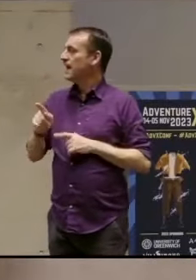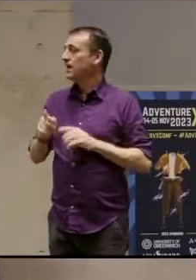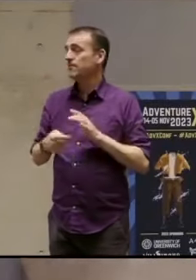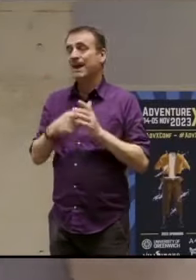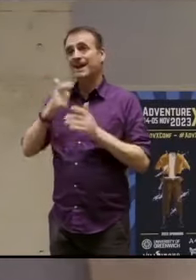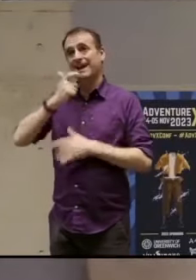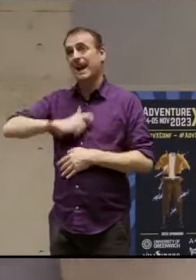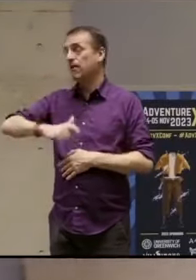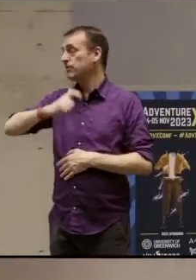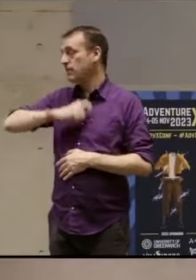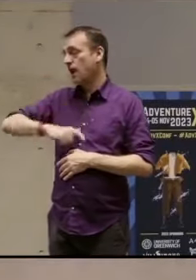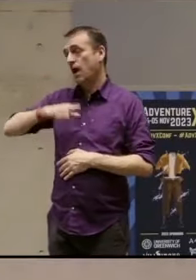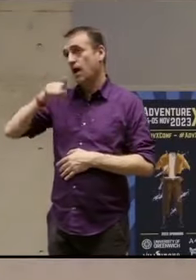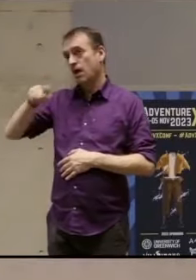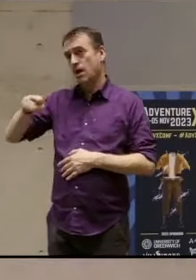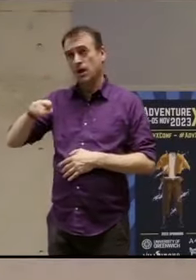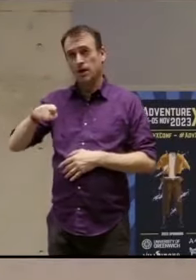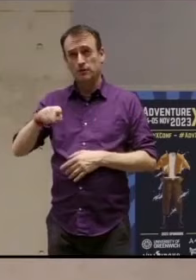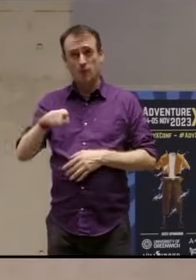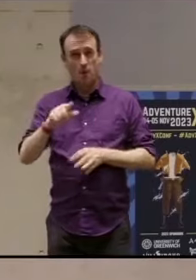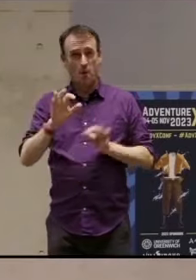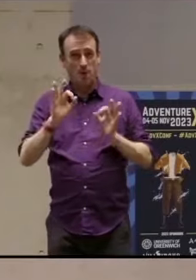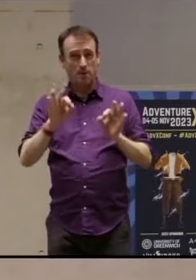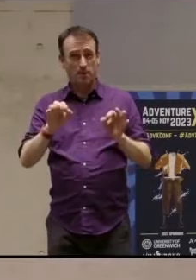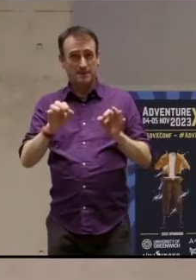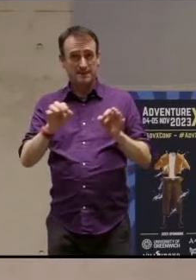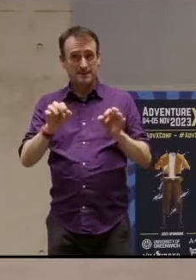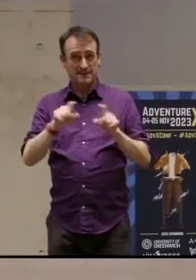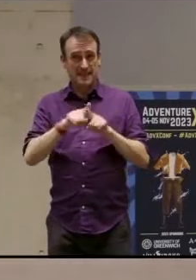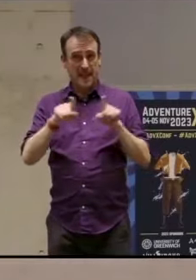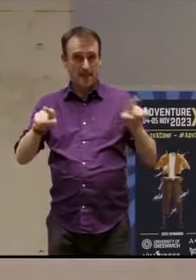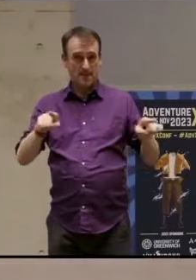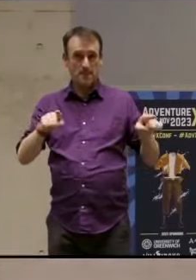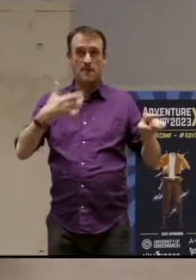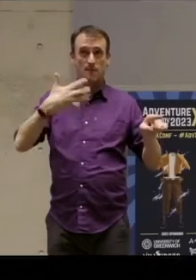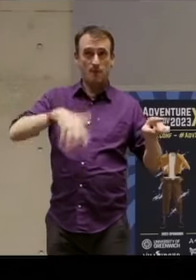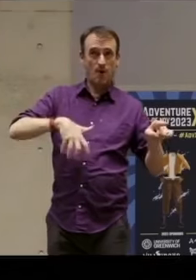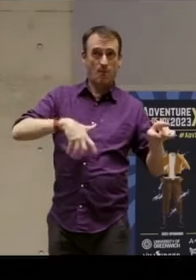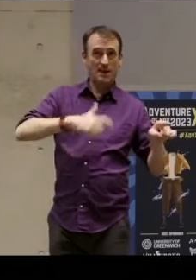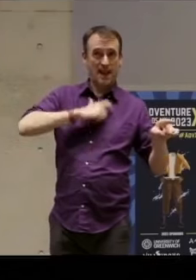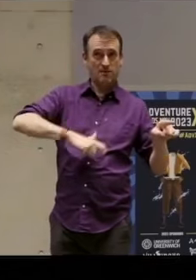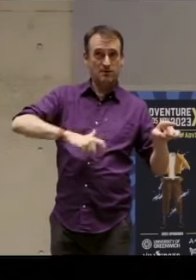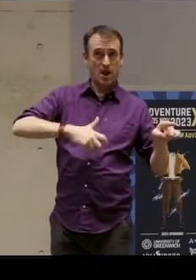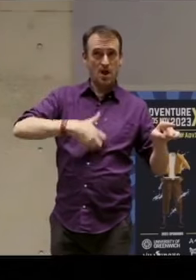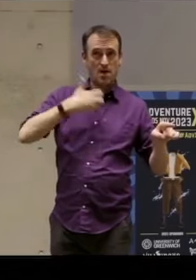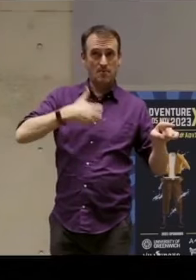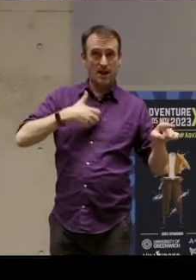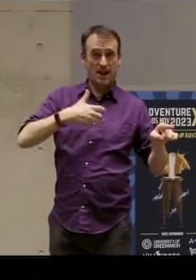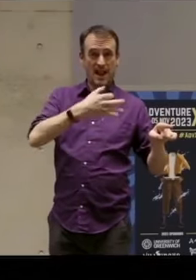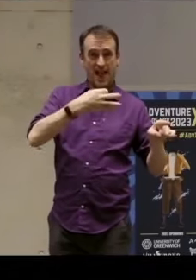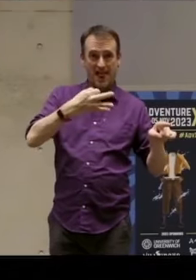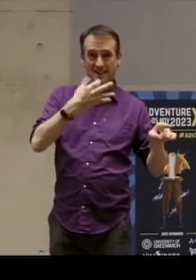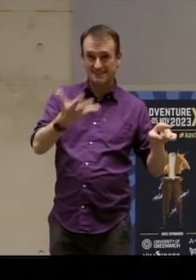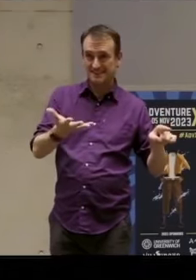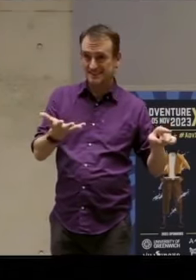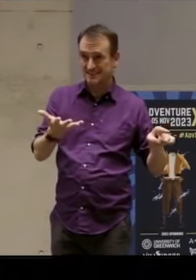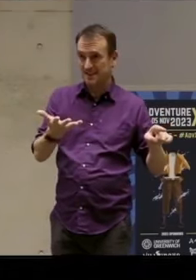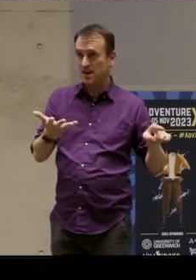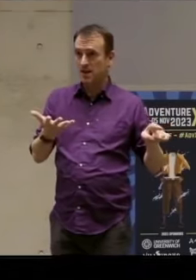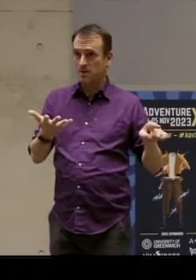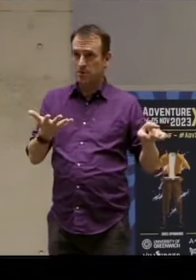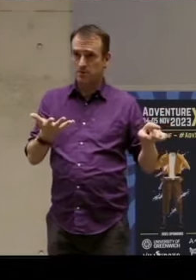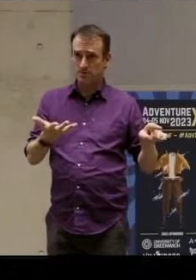is almost exactly the same model of the Guybrush from LeChuck's Revenge, but with a mustache.